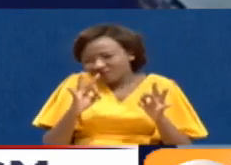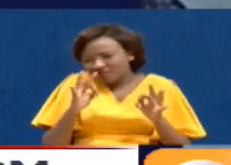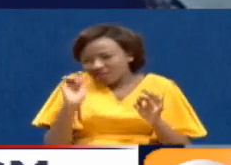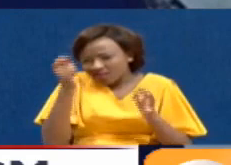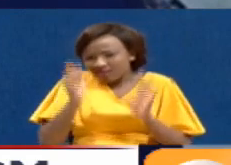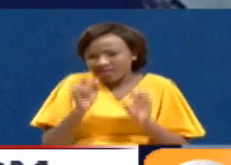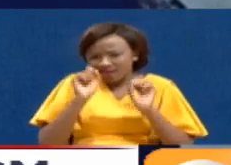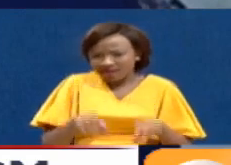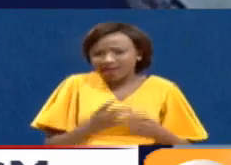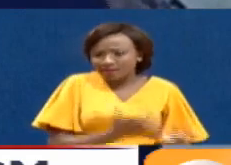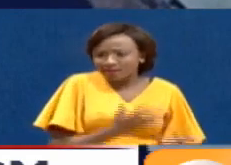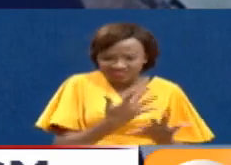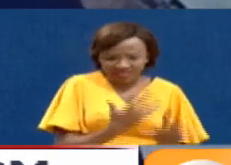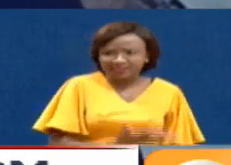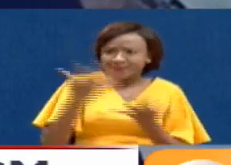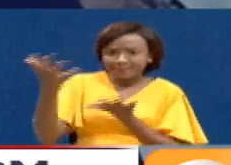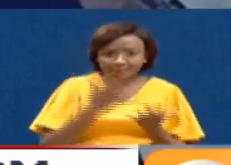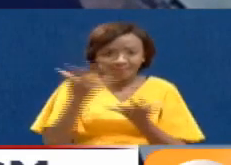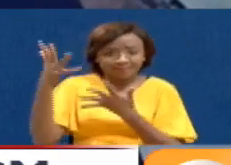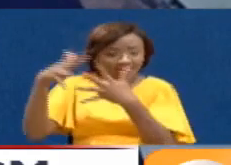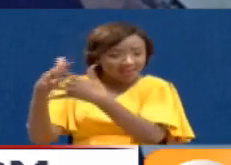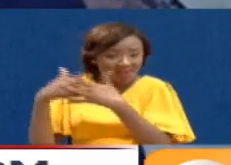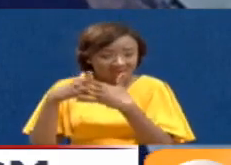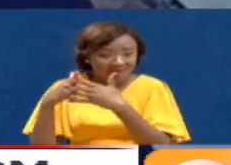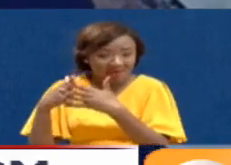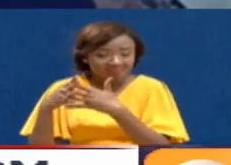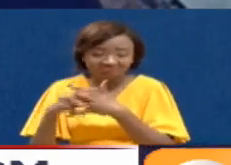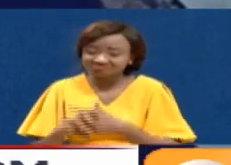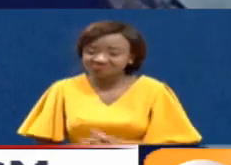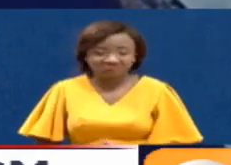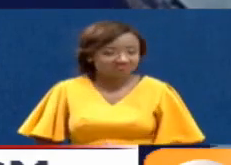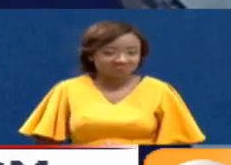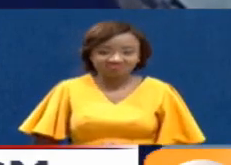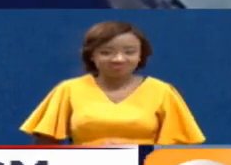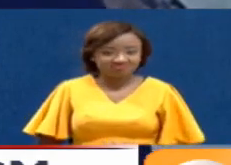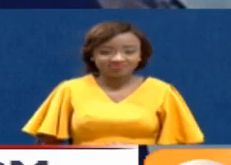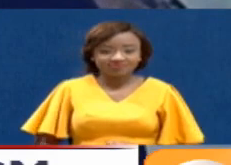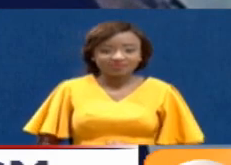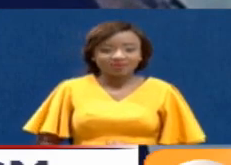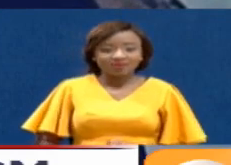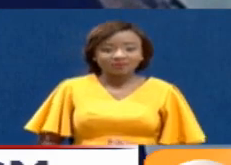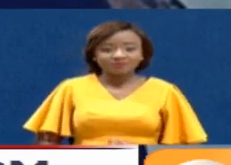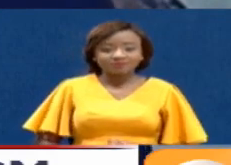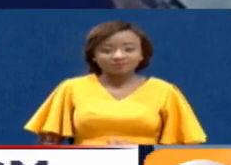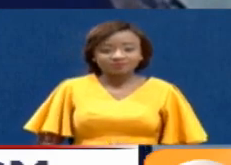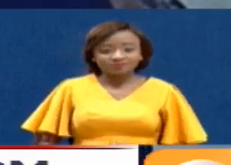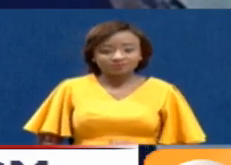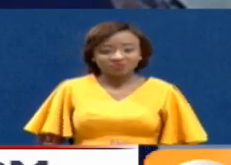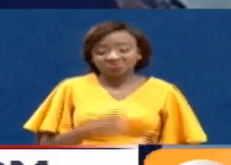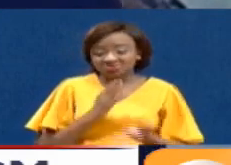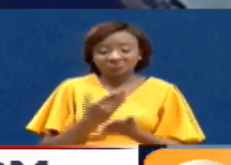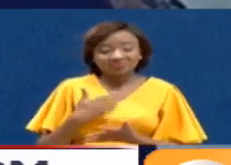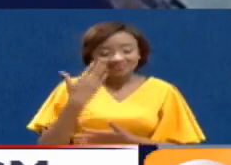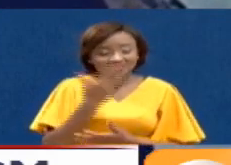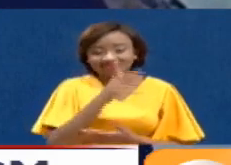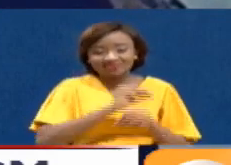under God to the US after this crisis, for example. There is such a large economic cost, I don't see a silver lining.